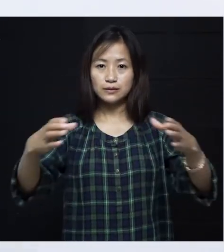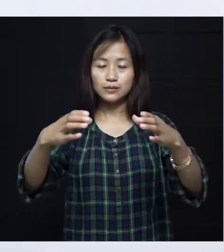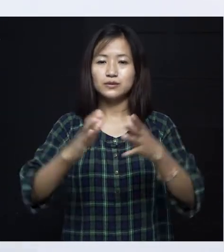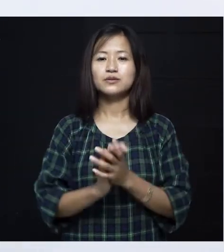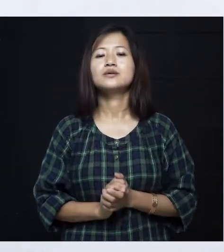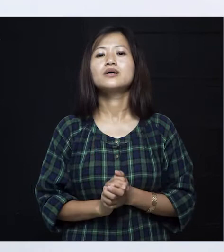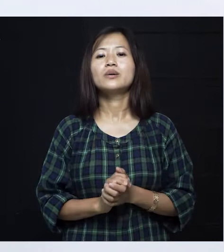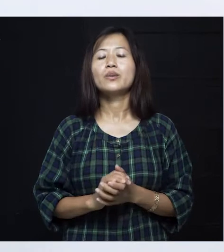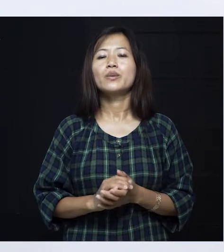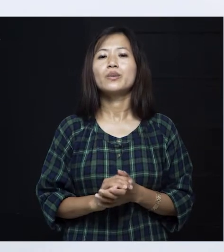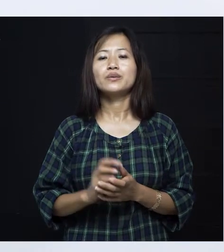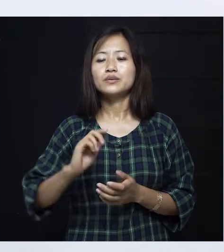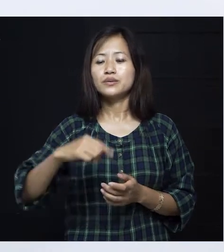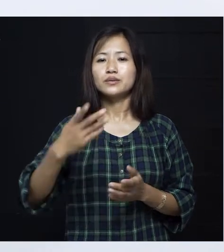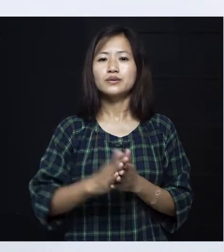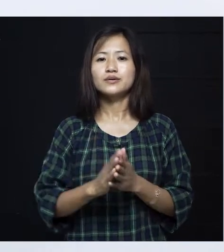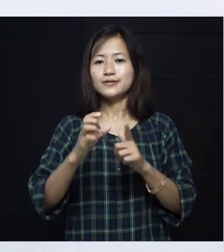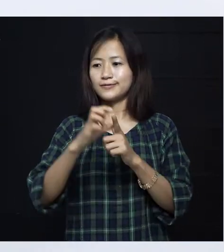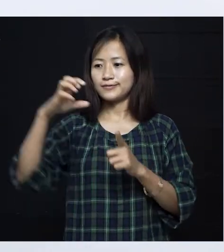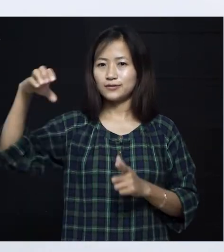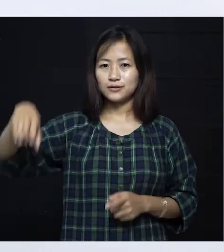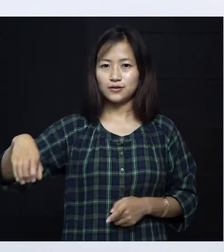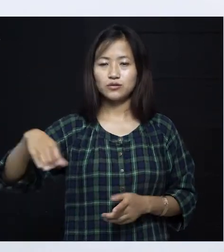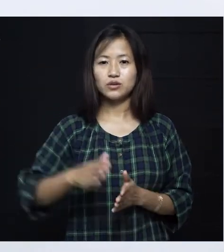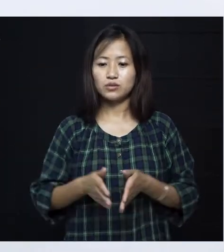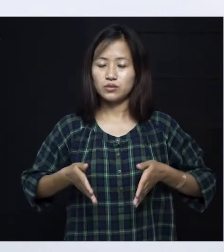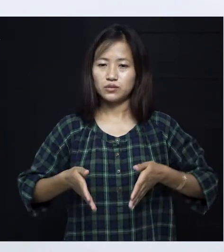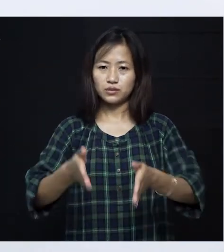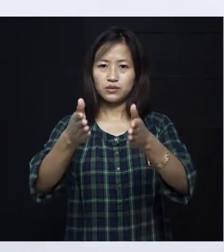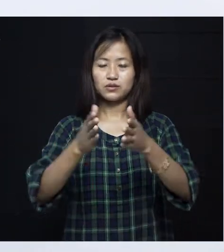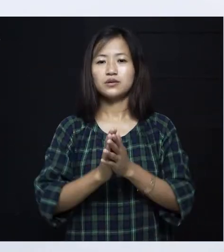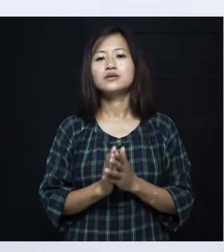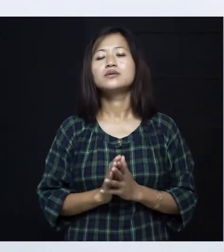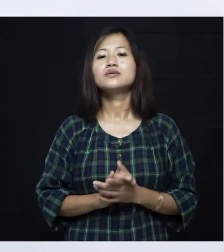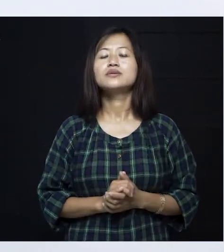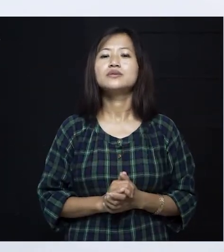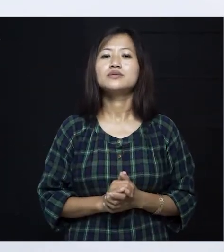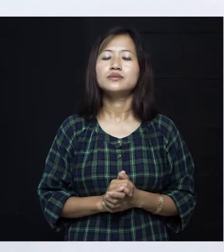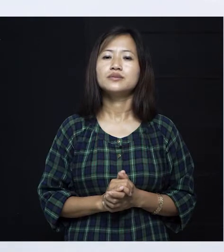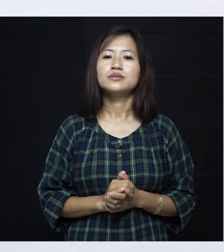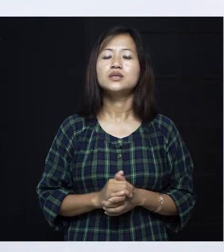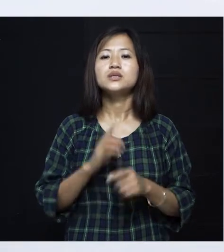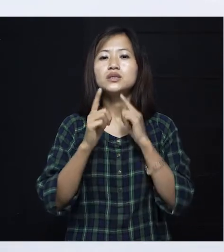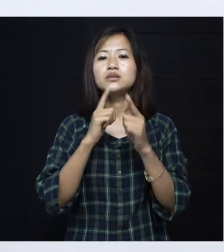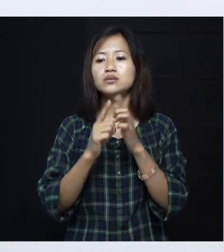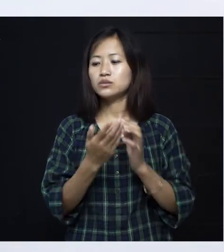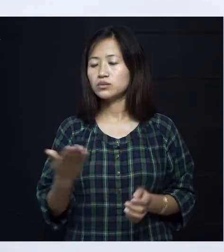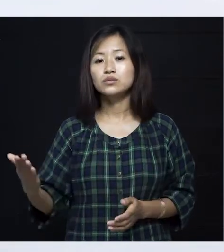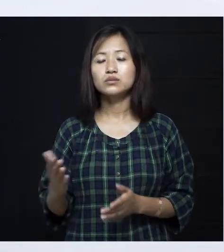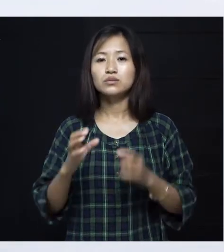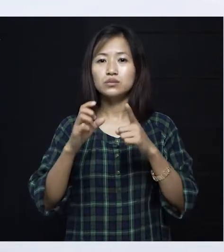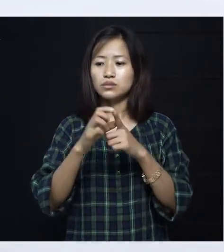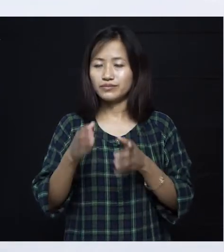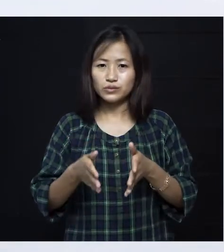next one is, we call it as the district roads. Okay, district roads means we are talking about those